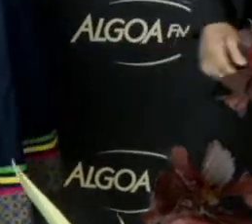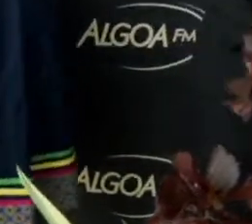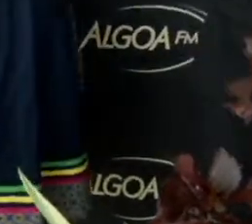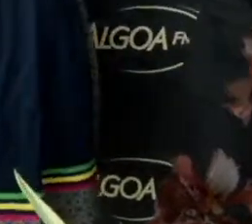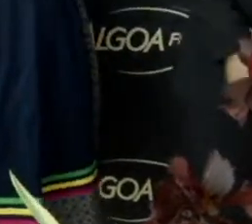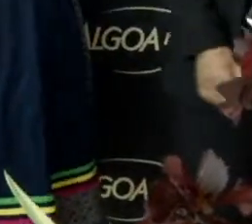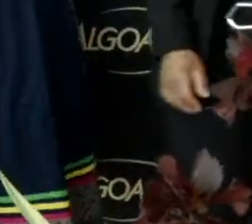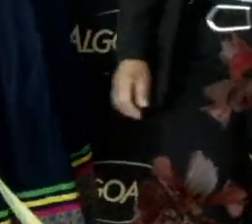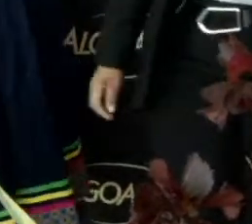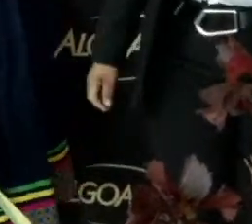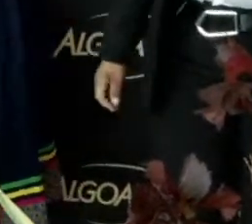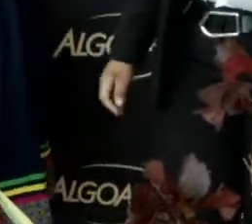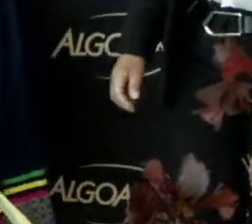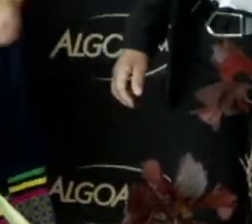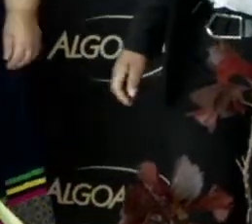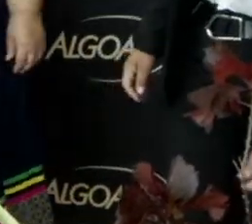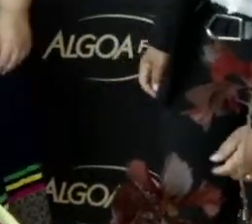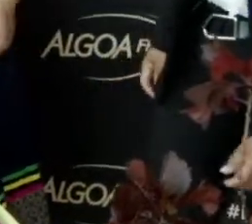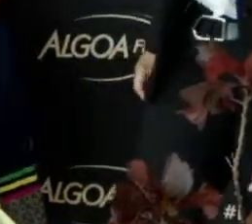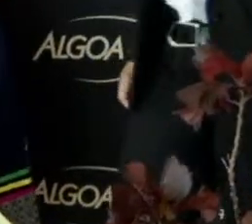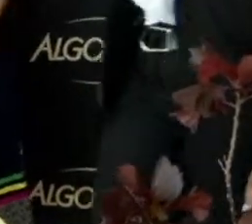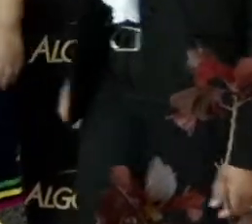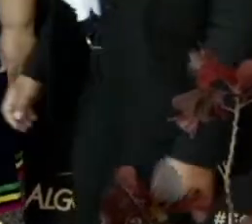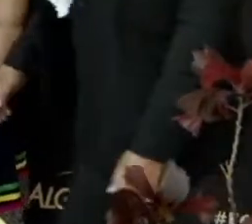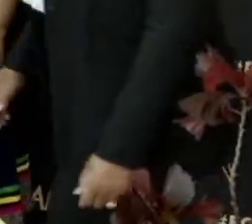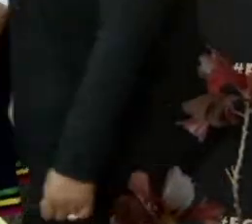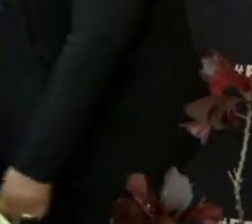okokuba babe kule ndawo.